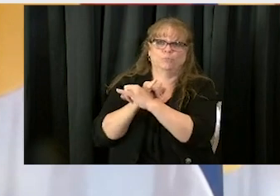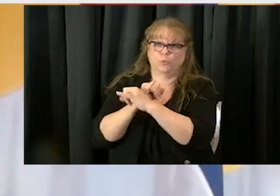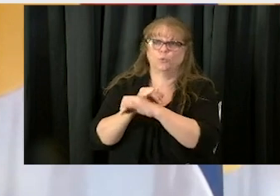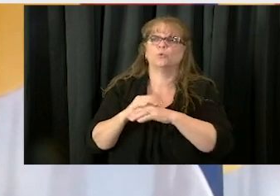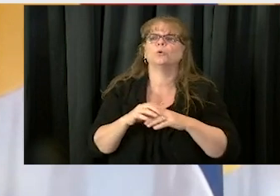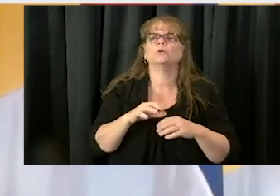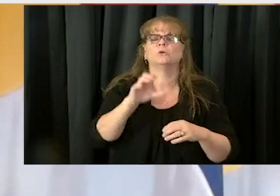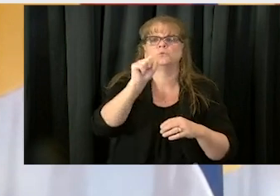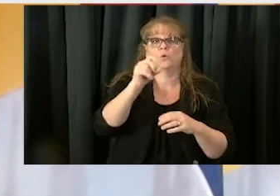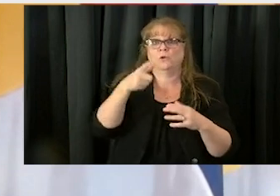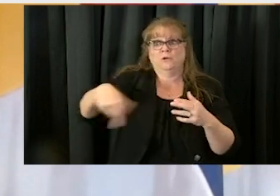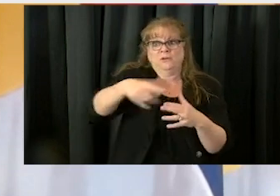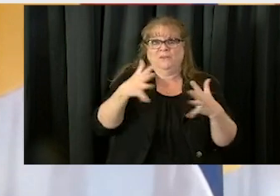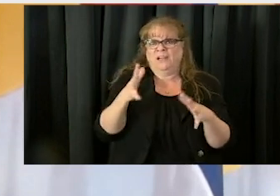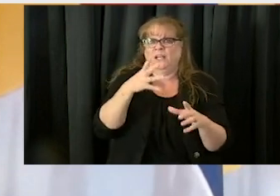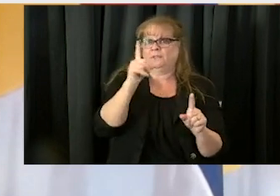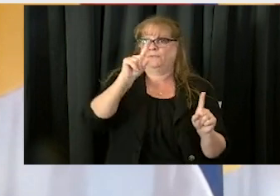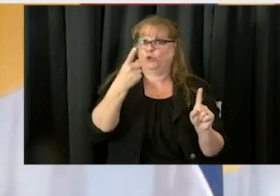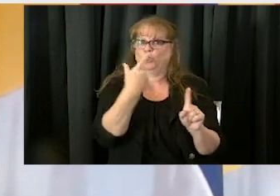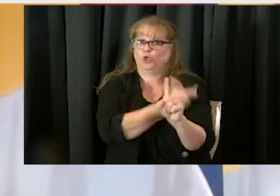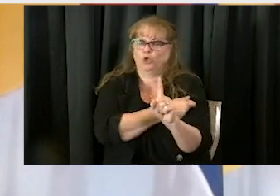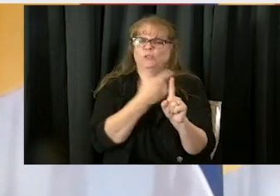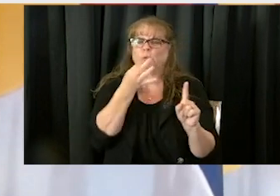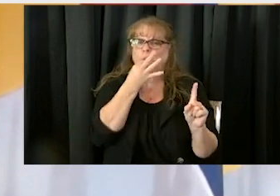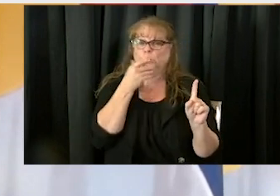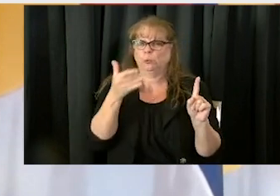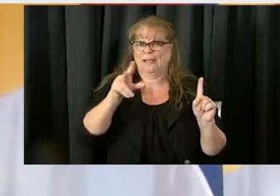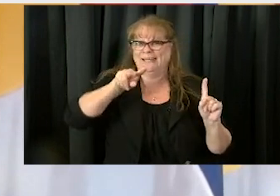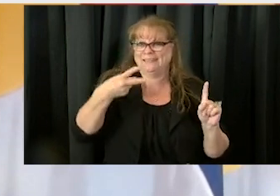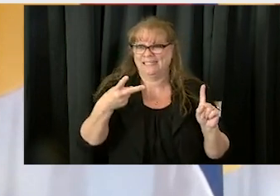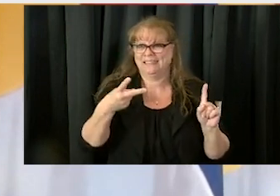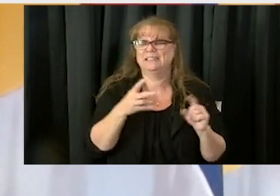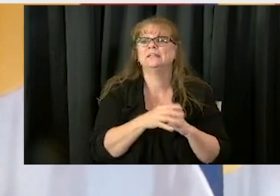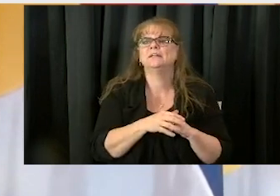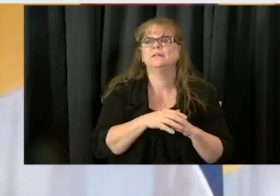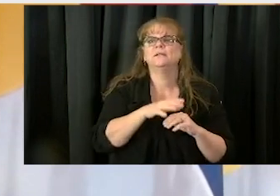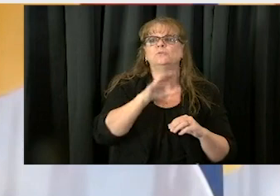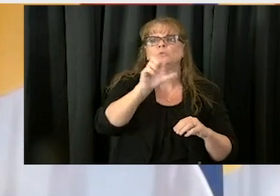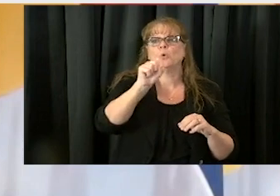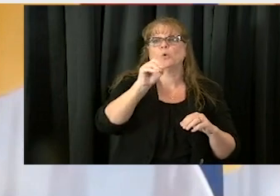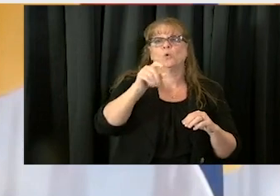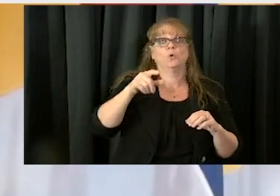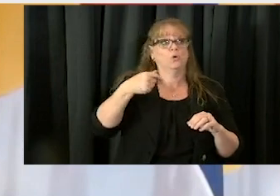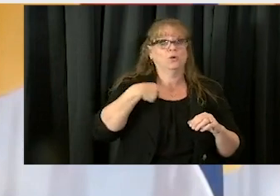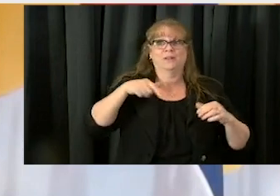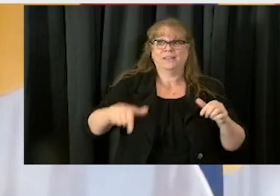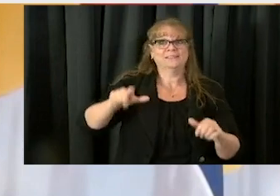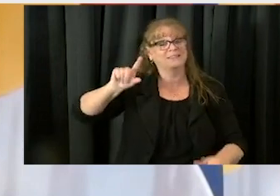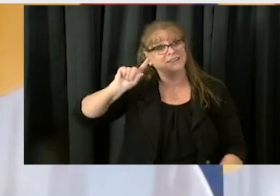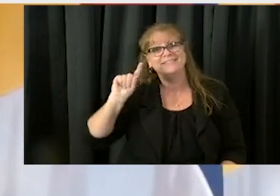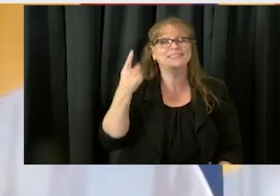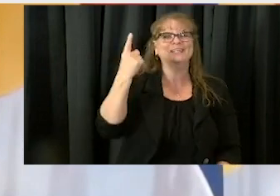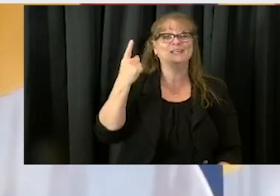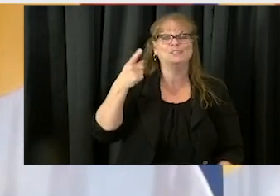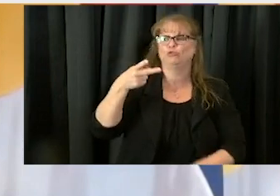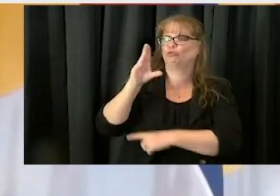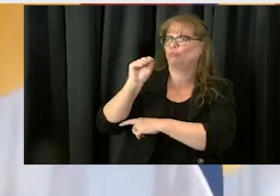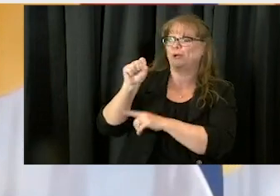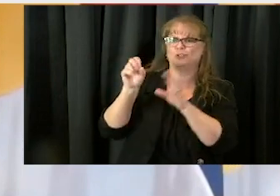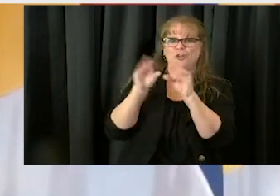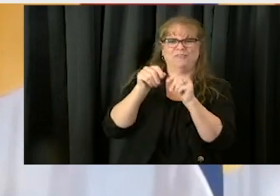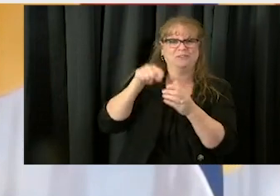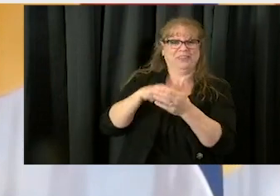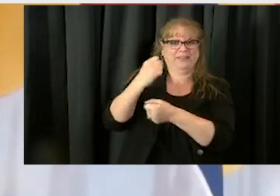to provide you with an update on the progress that we've made getting Coloradans vaccinated, the plans going forward. We want to clarify